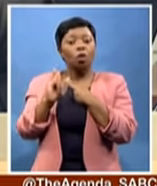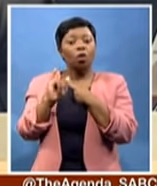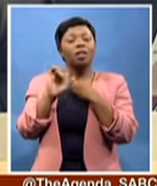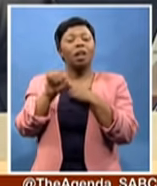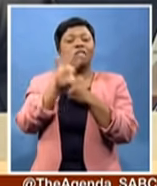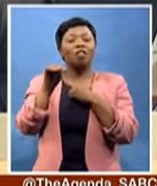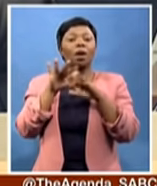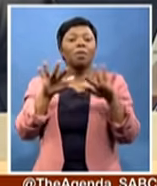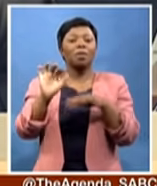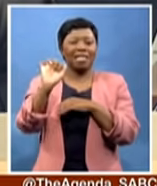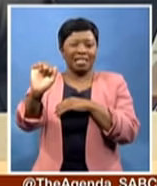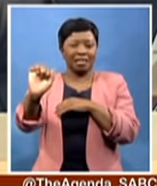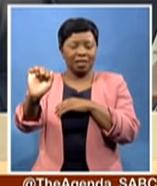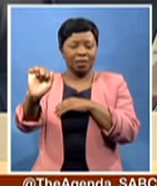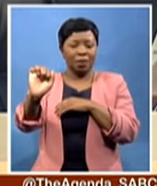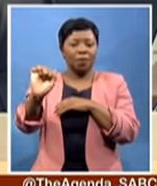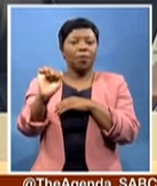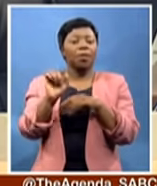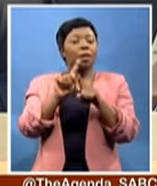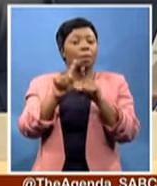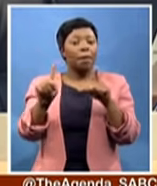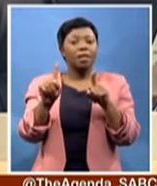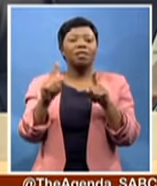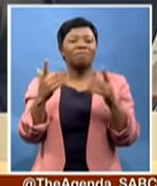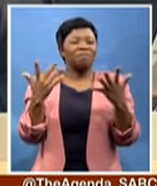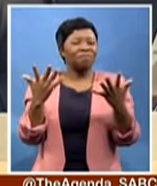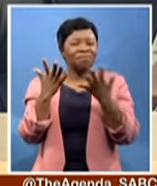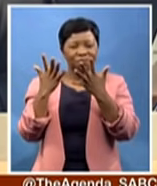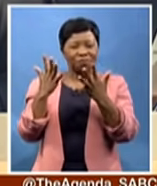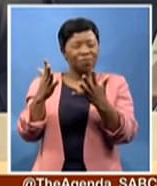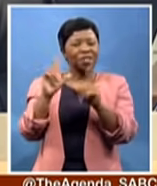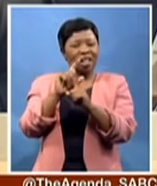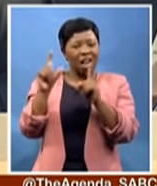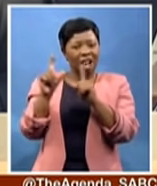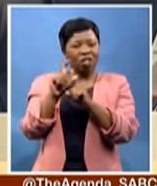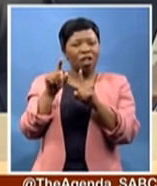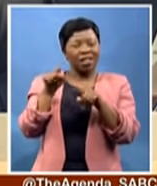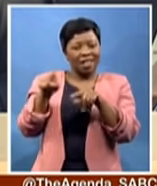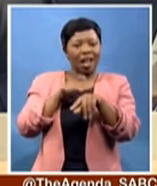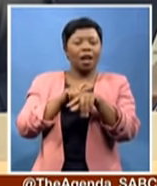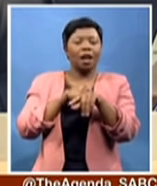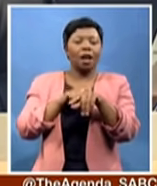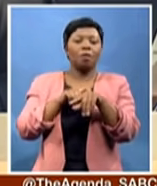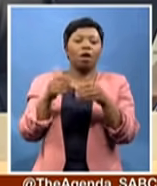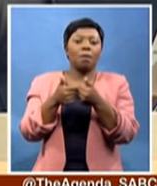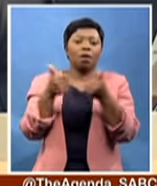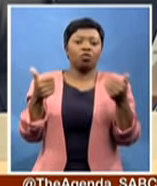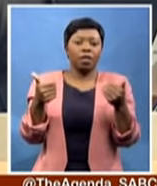culture of corruption within the apartheid state, also within its state-owned